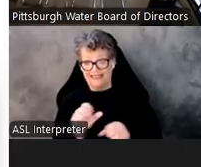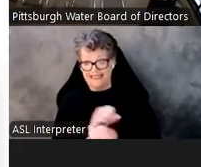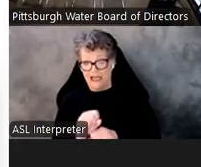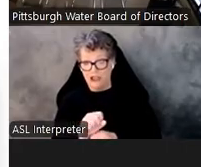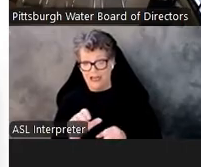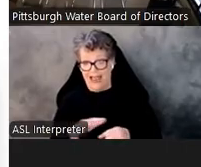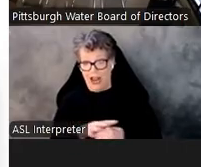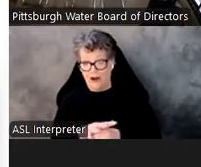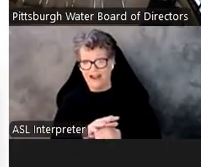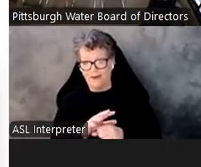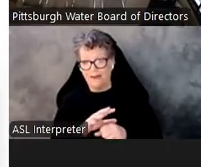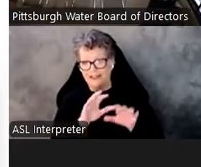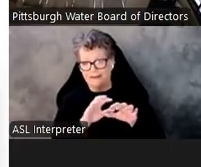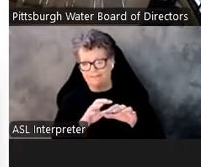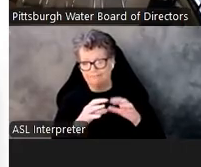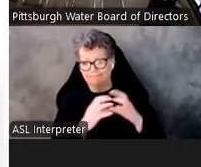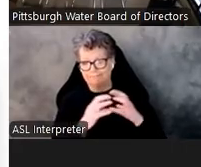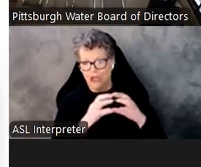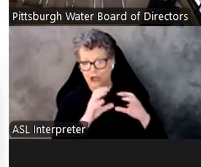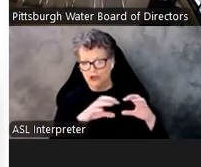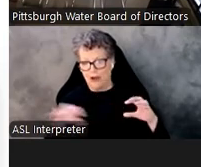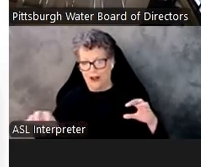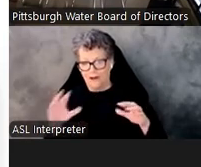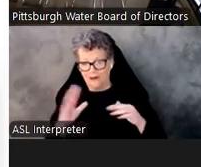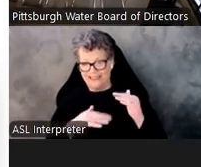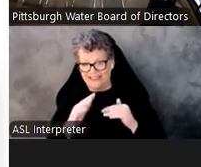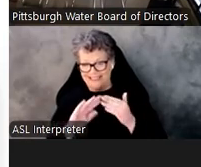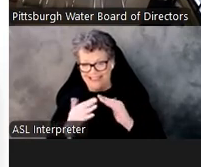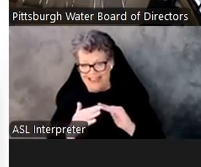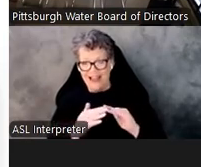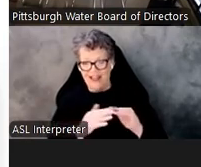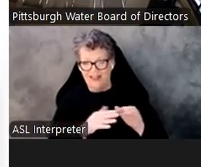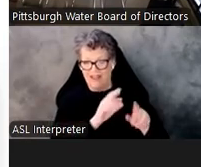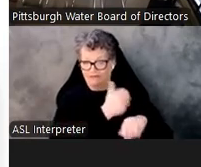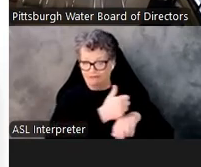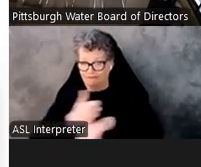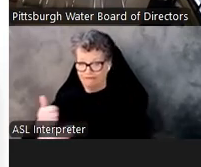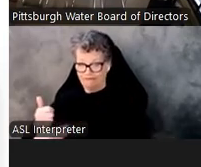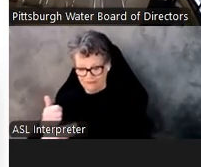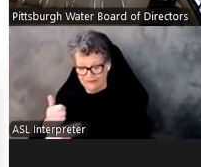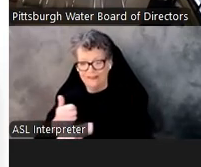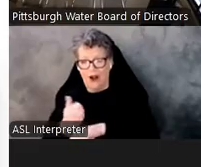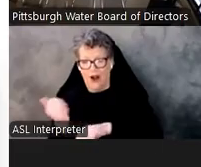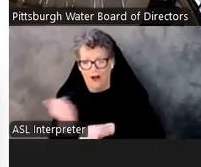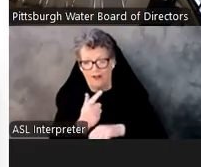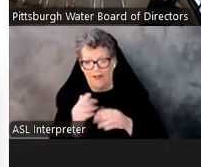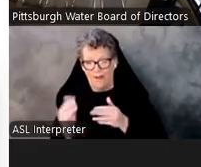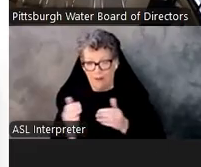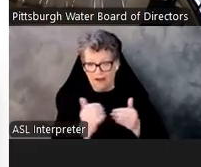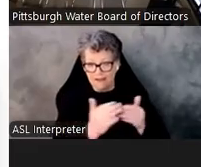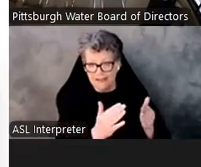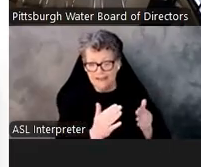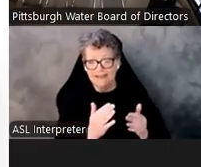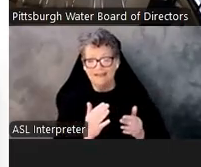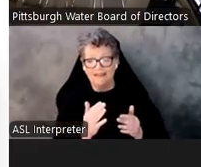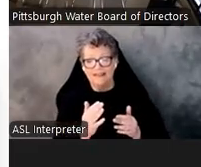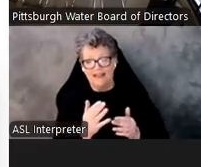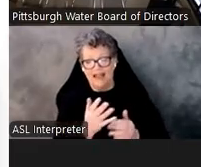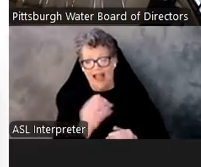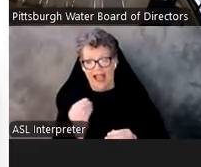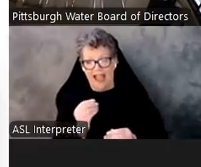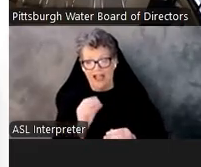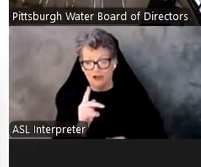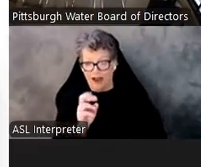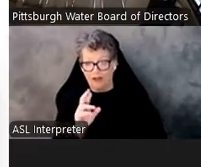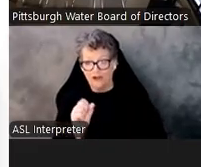trailer city. The contractors have fully set up all of the respective boxes as well as trailers